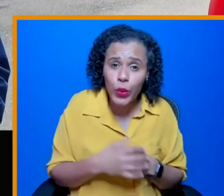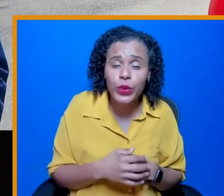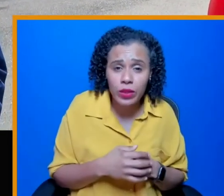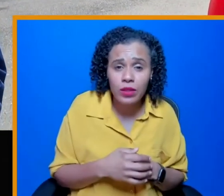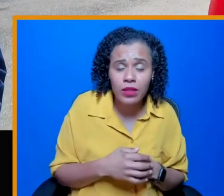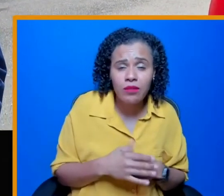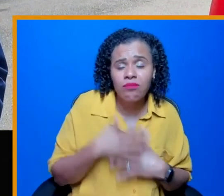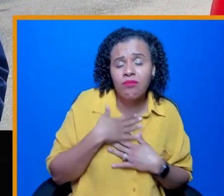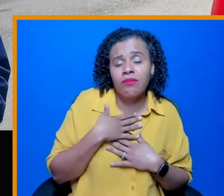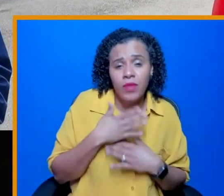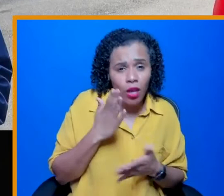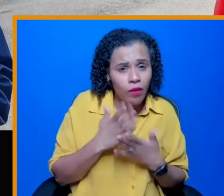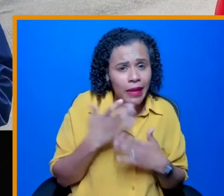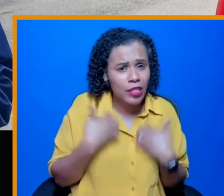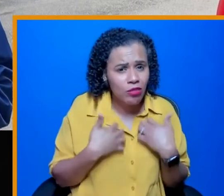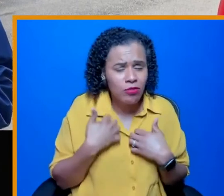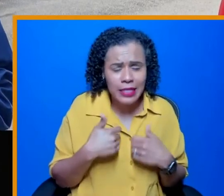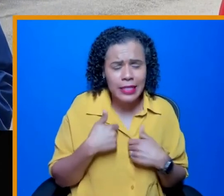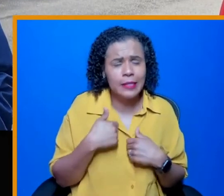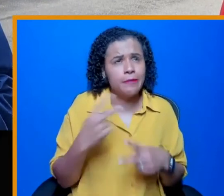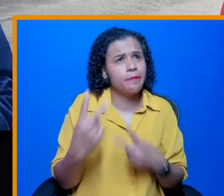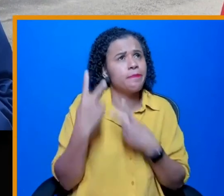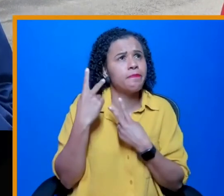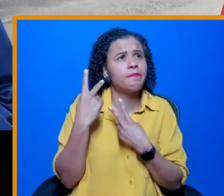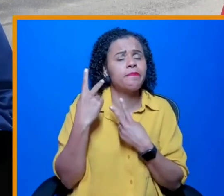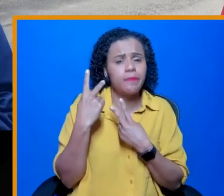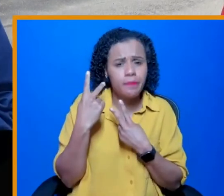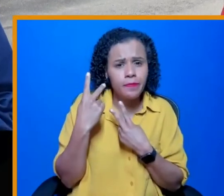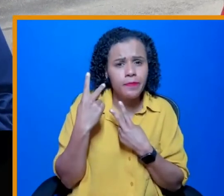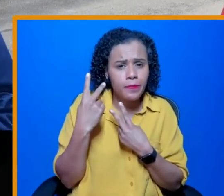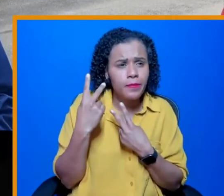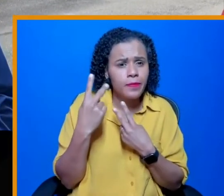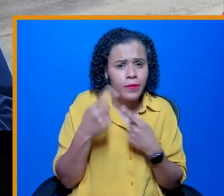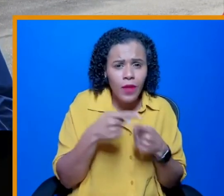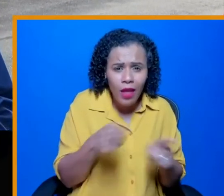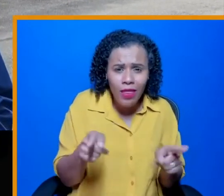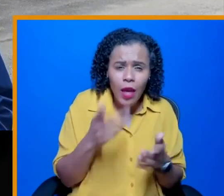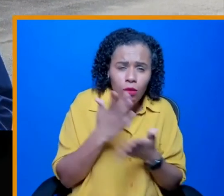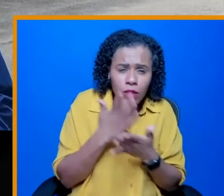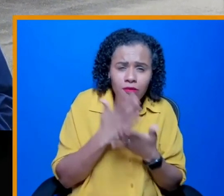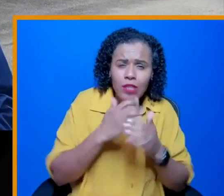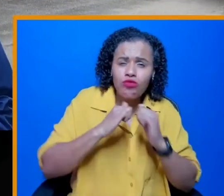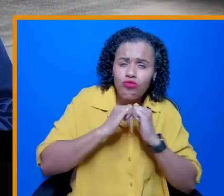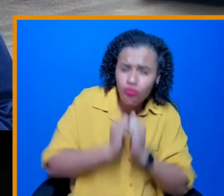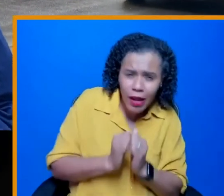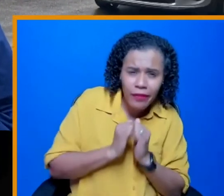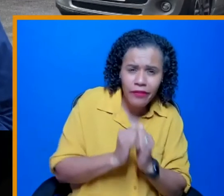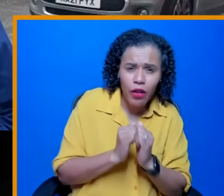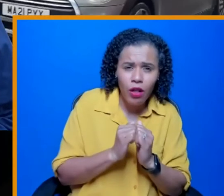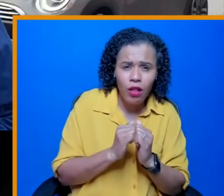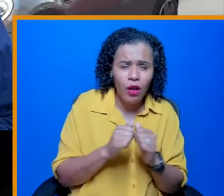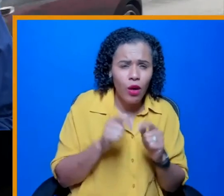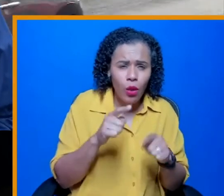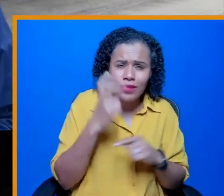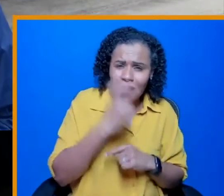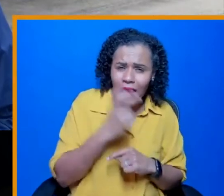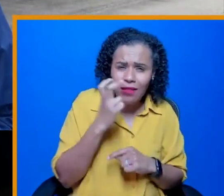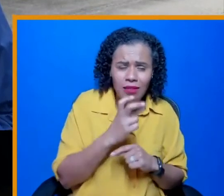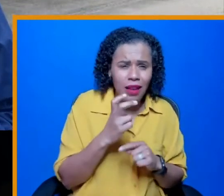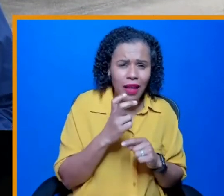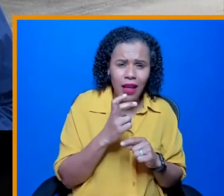really interesting for me was that how grateful these elderly members of our community